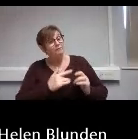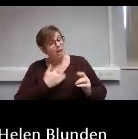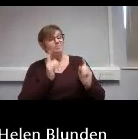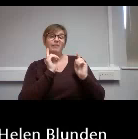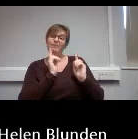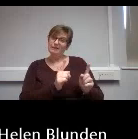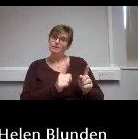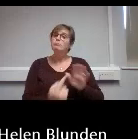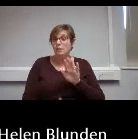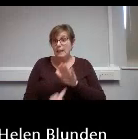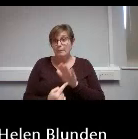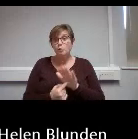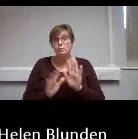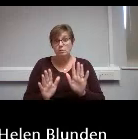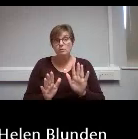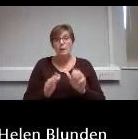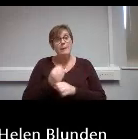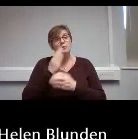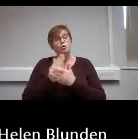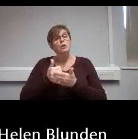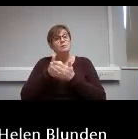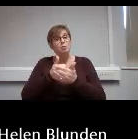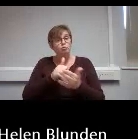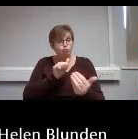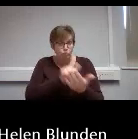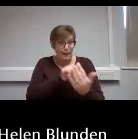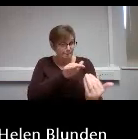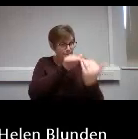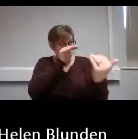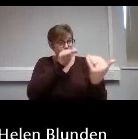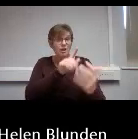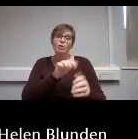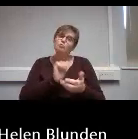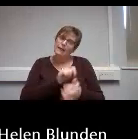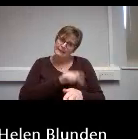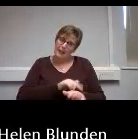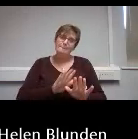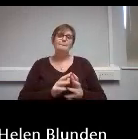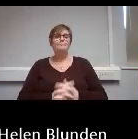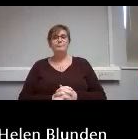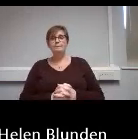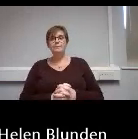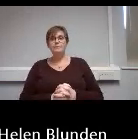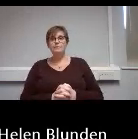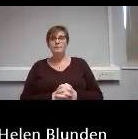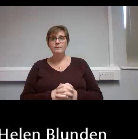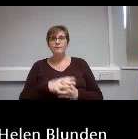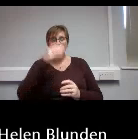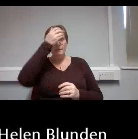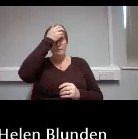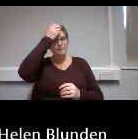what's important, and getting the right support for them at that time. Next slide, please.